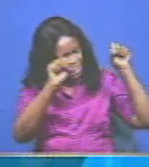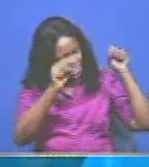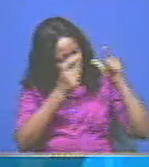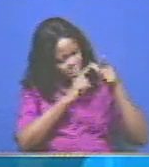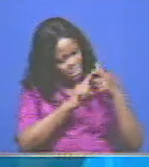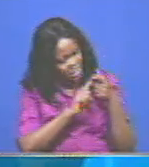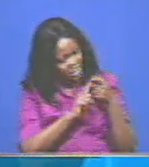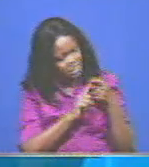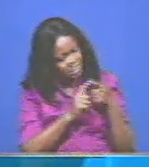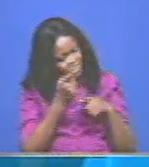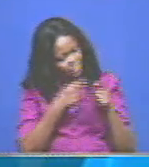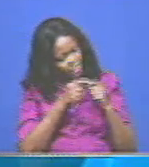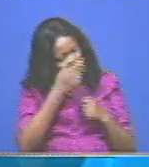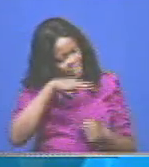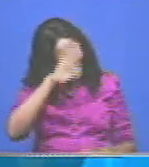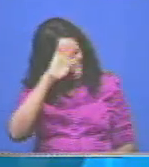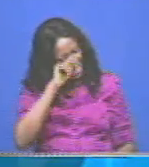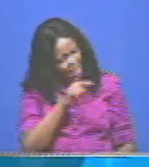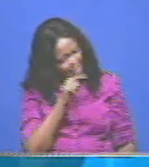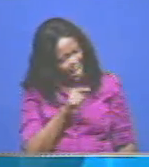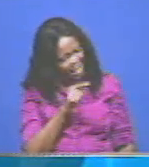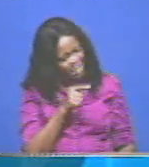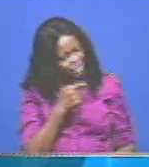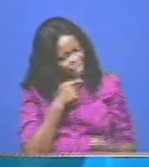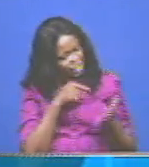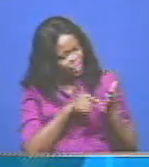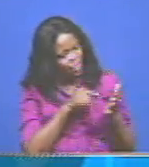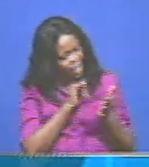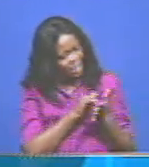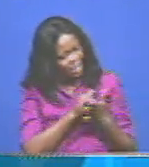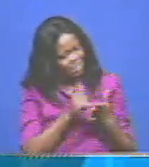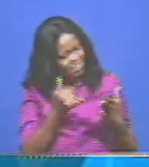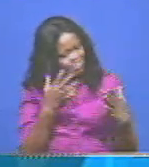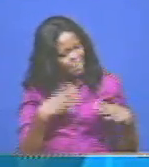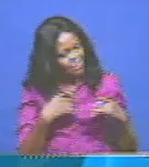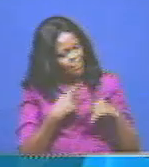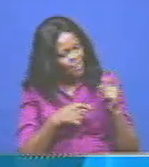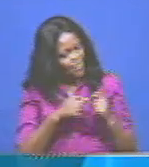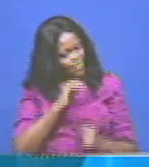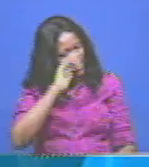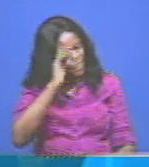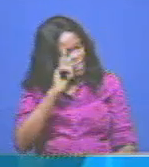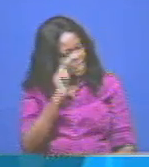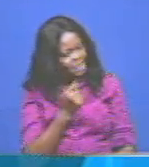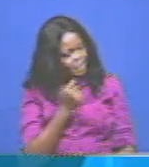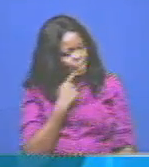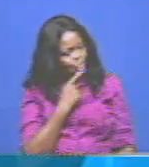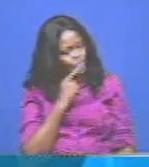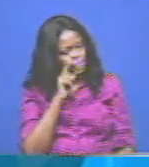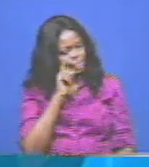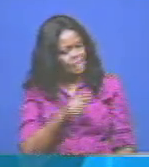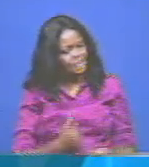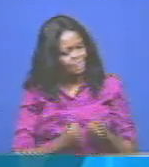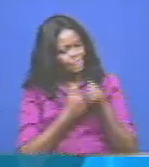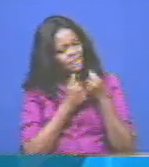from his frustrations of late is that it's like his backyard members who are supposed to hold him, who are supposed to make sure that